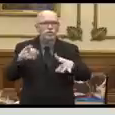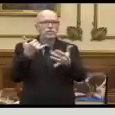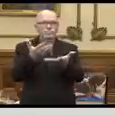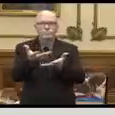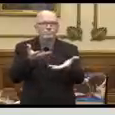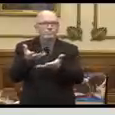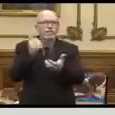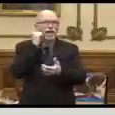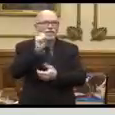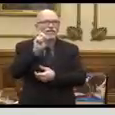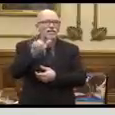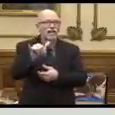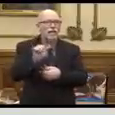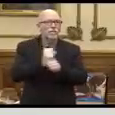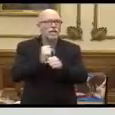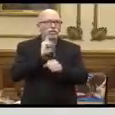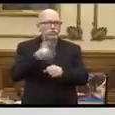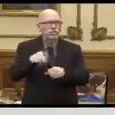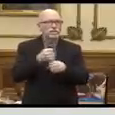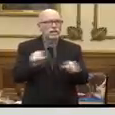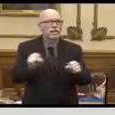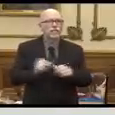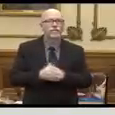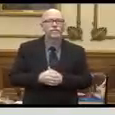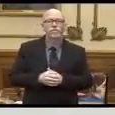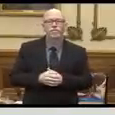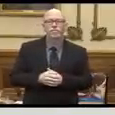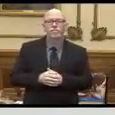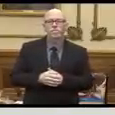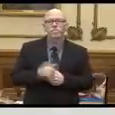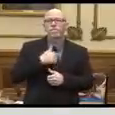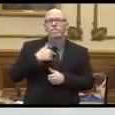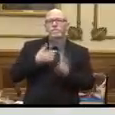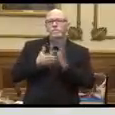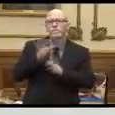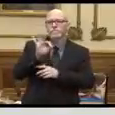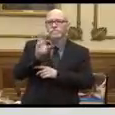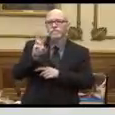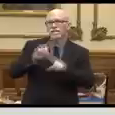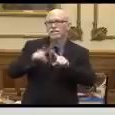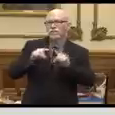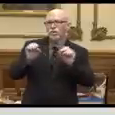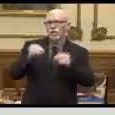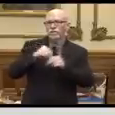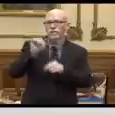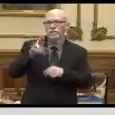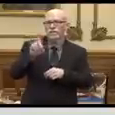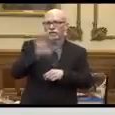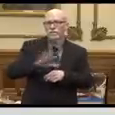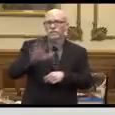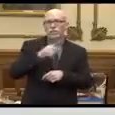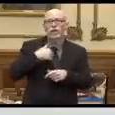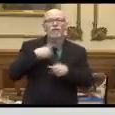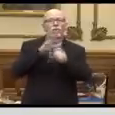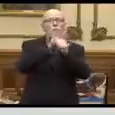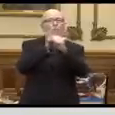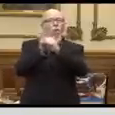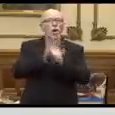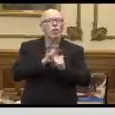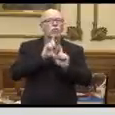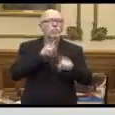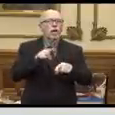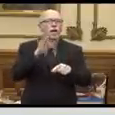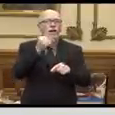and families every day to ensure their safety. We operate 96 offices across the state, providing a localized response to